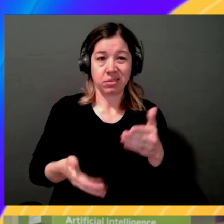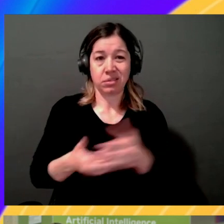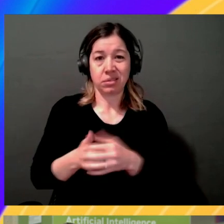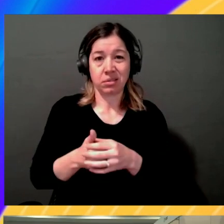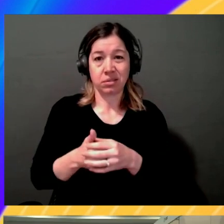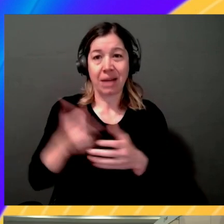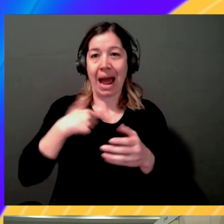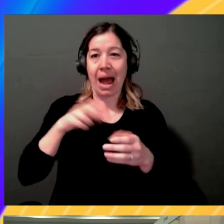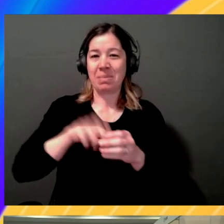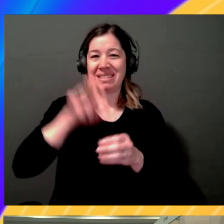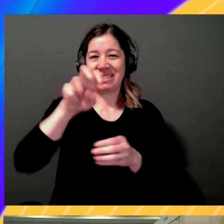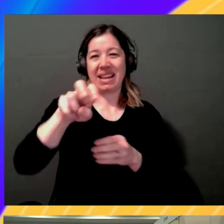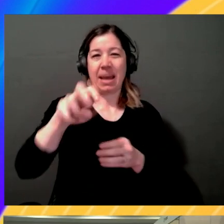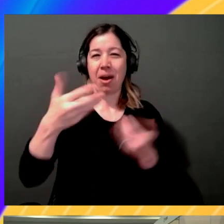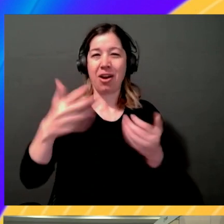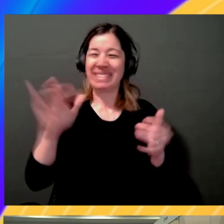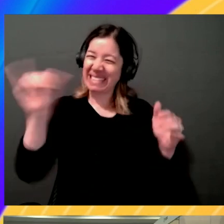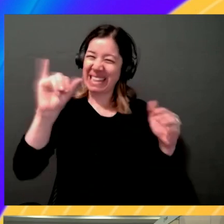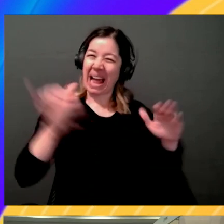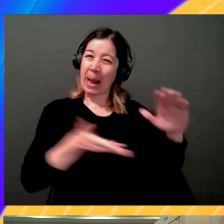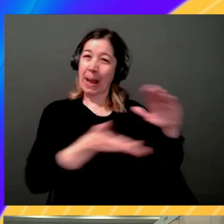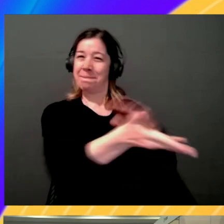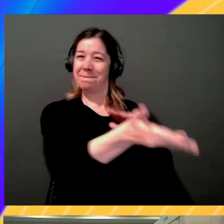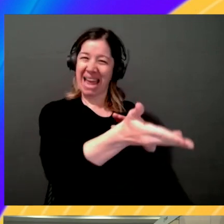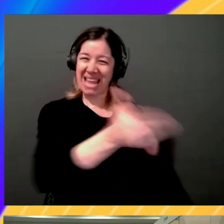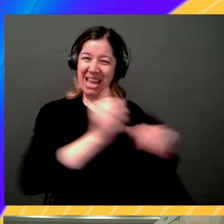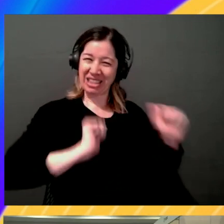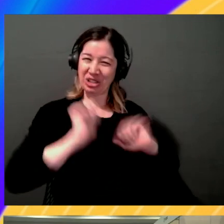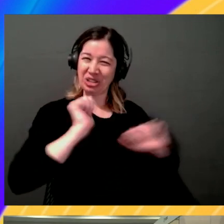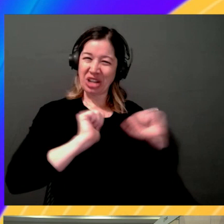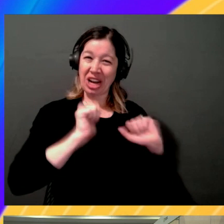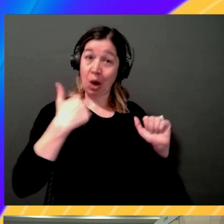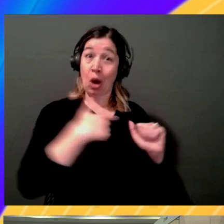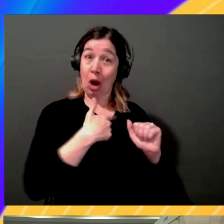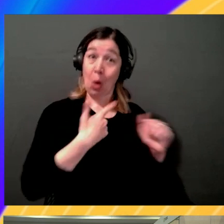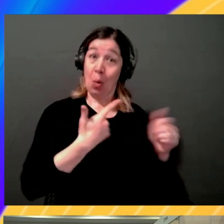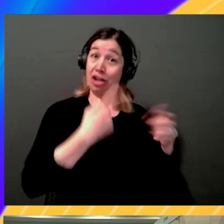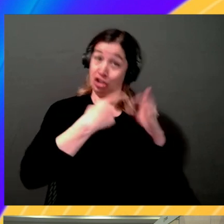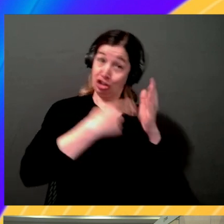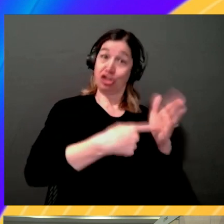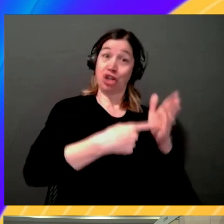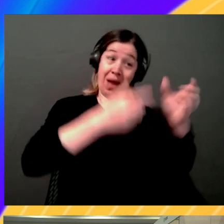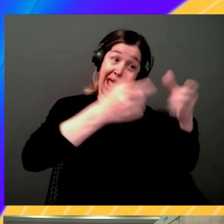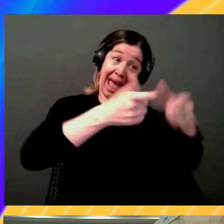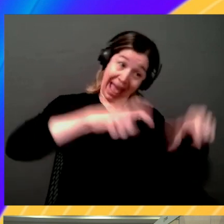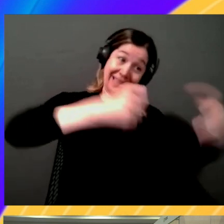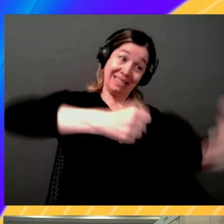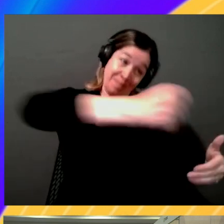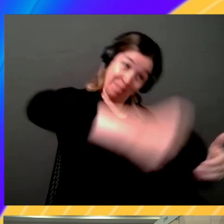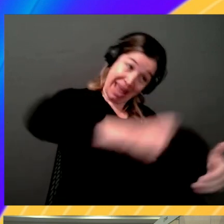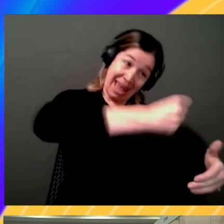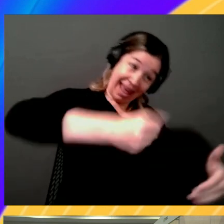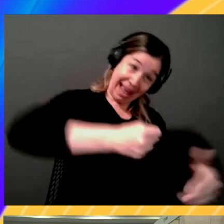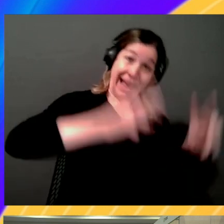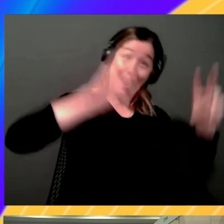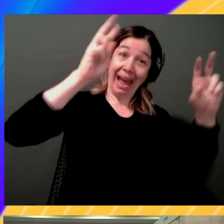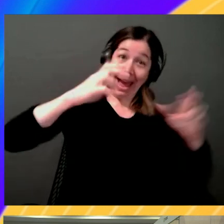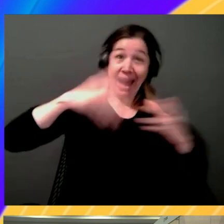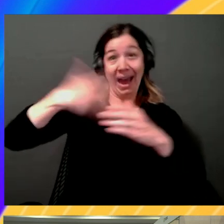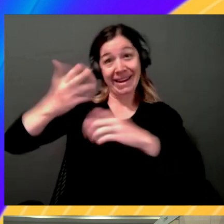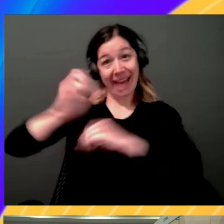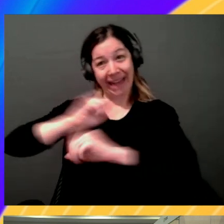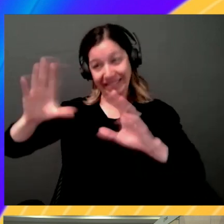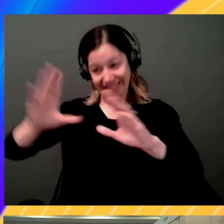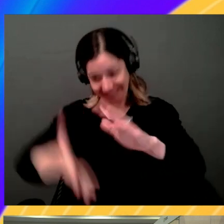baking show. Where yeah. This is how you do it. It Now has the risen. cake's done. Yeah. Right. Now the pie's in the oven. Let's get the next pie out of the next